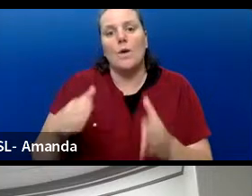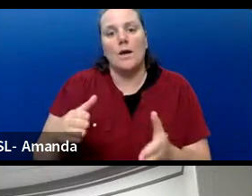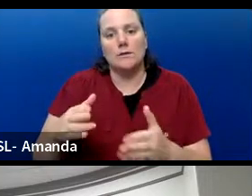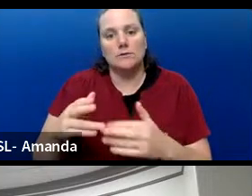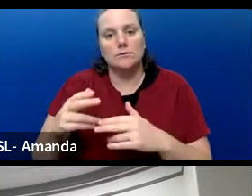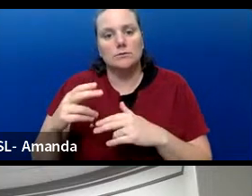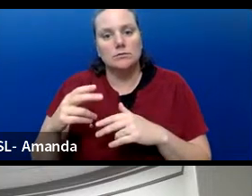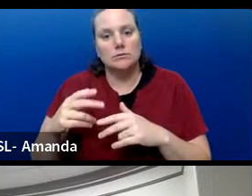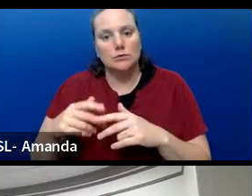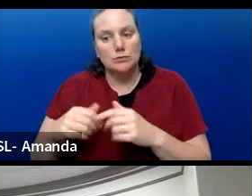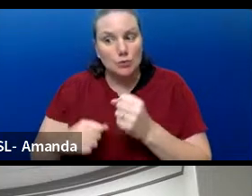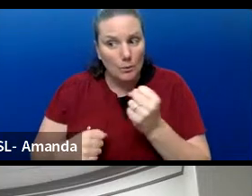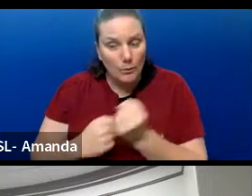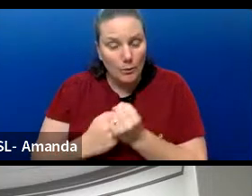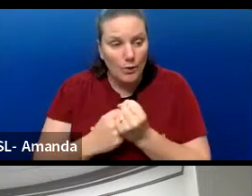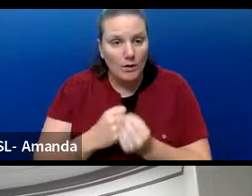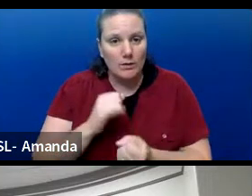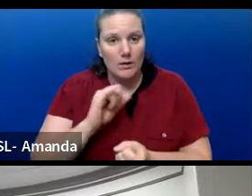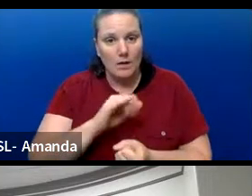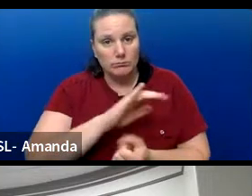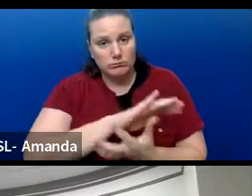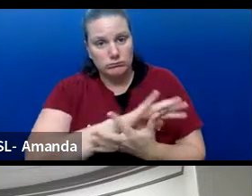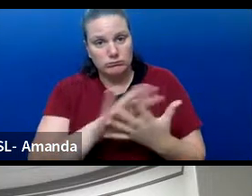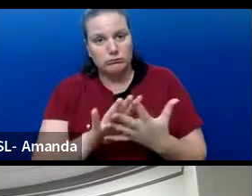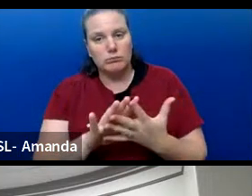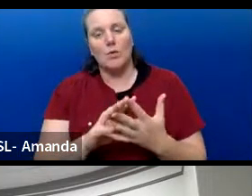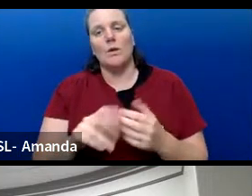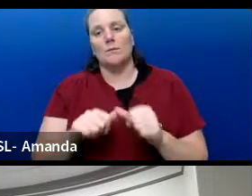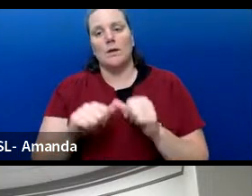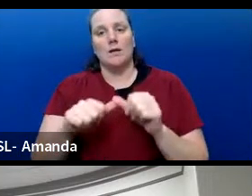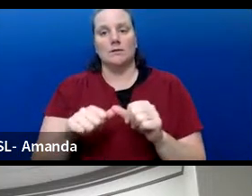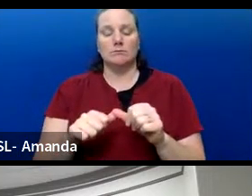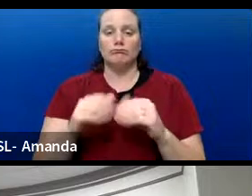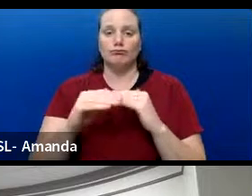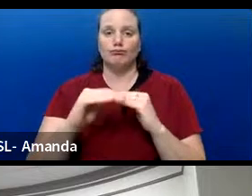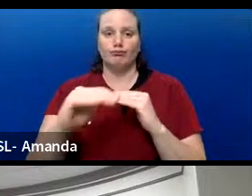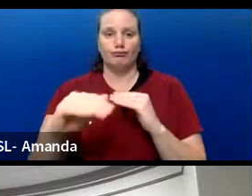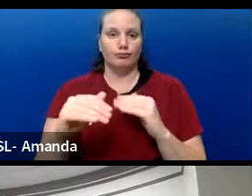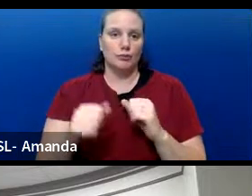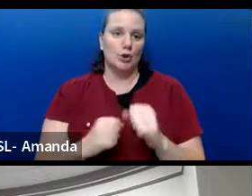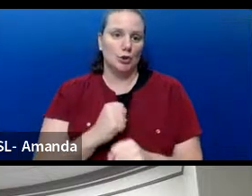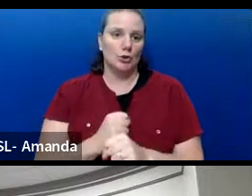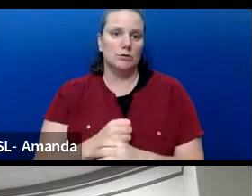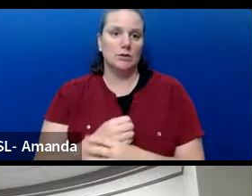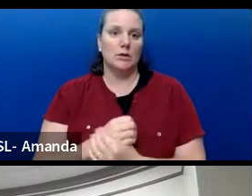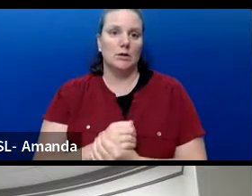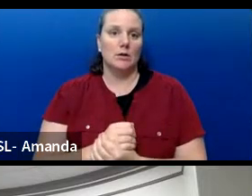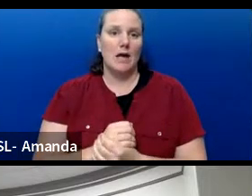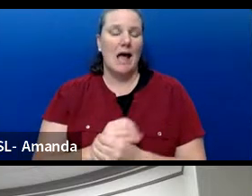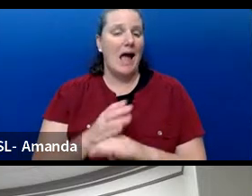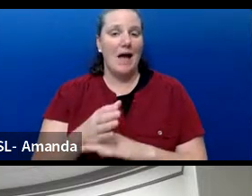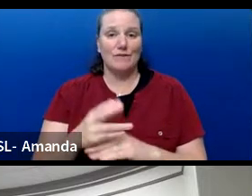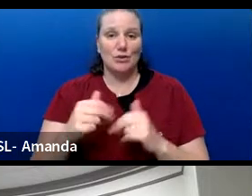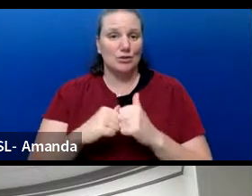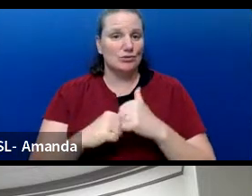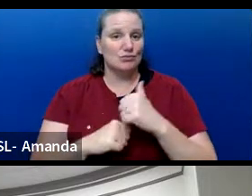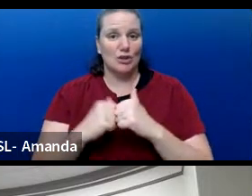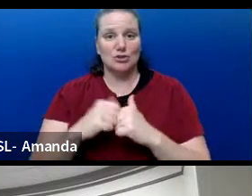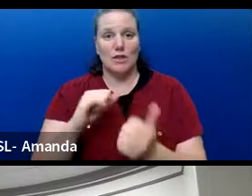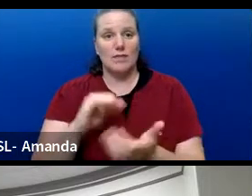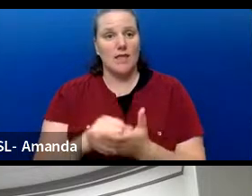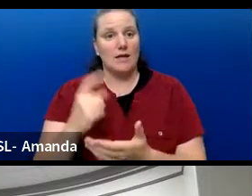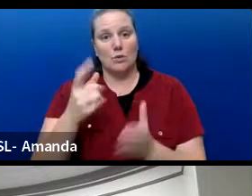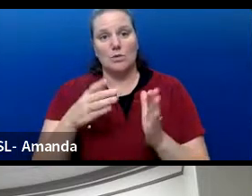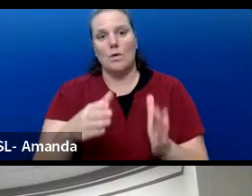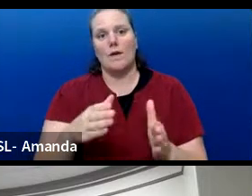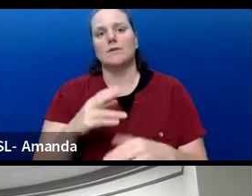truly support that. And we create sustainable careers, even post-construction. So that's one of the ways, but